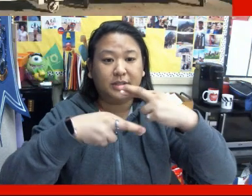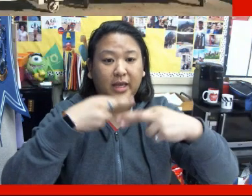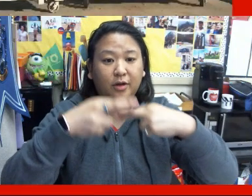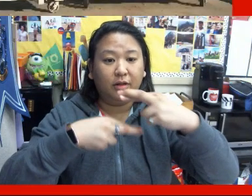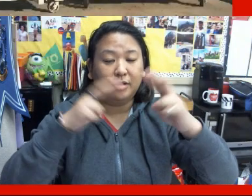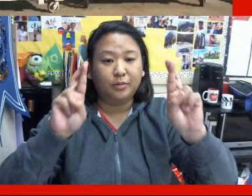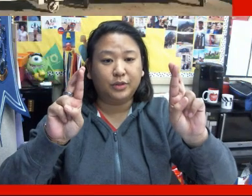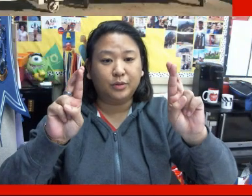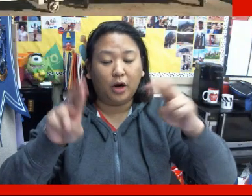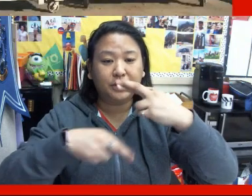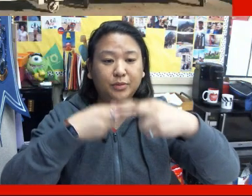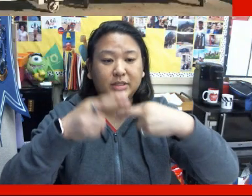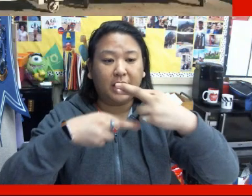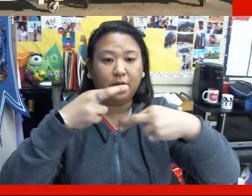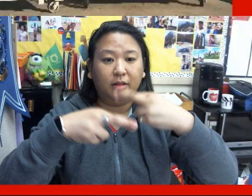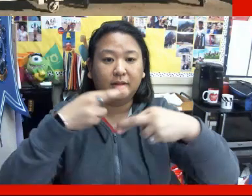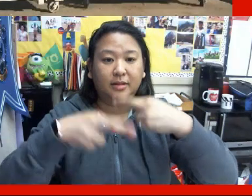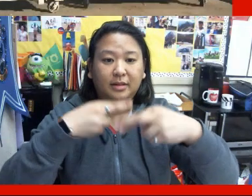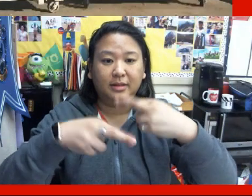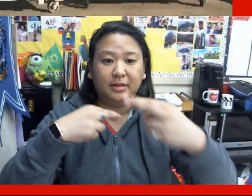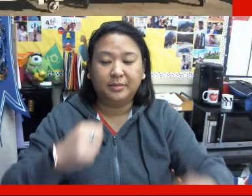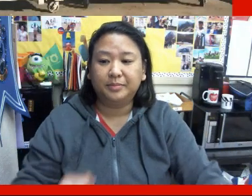To recycle, 2 R's, recycle.